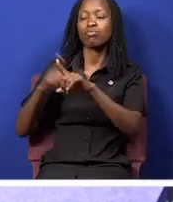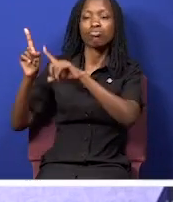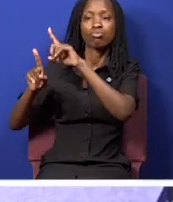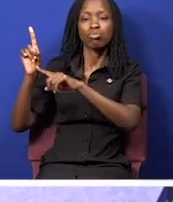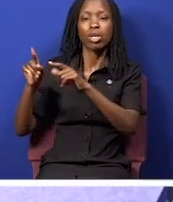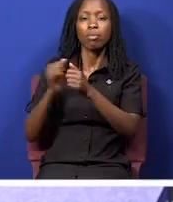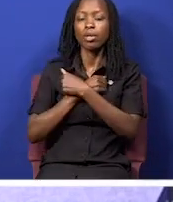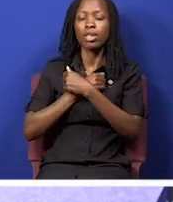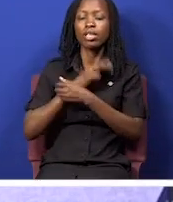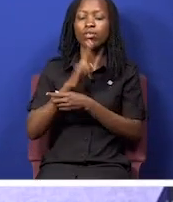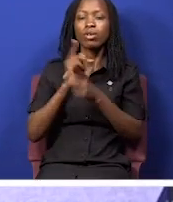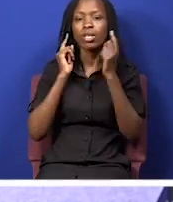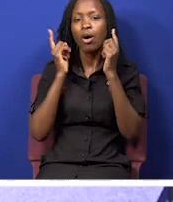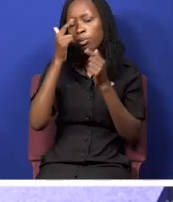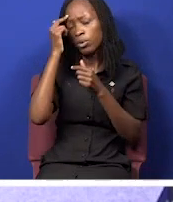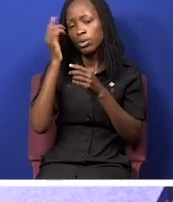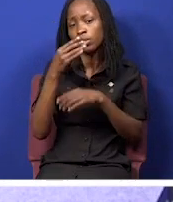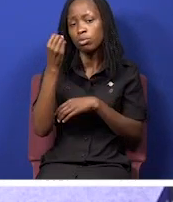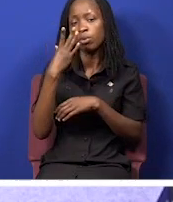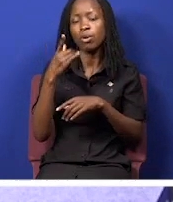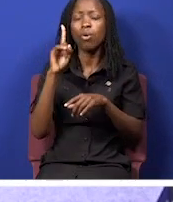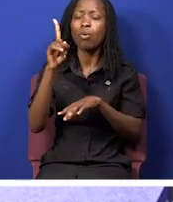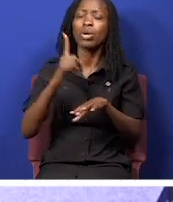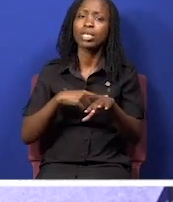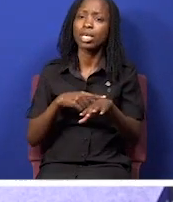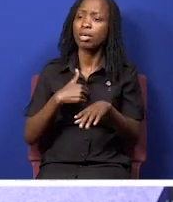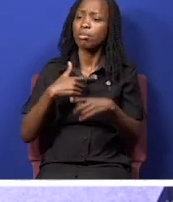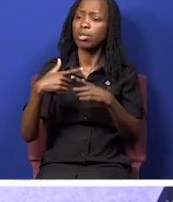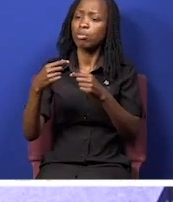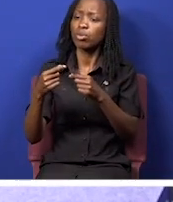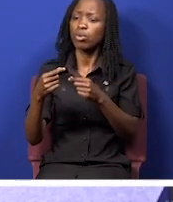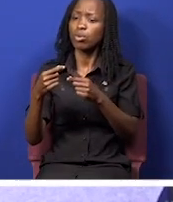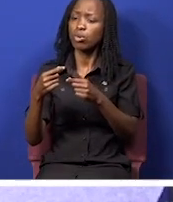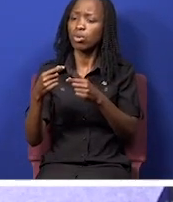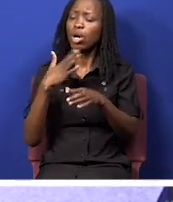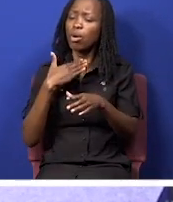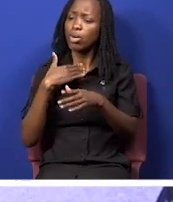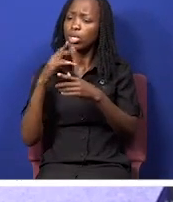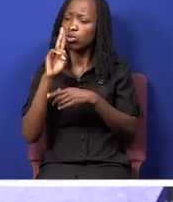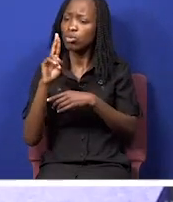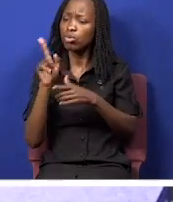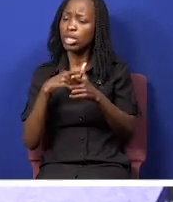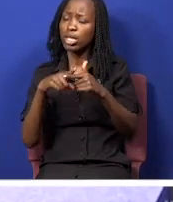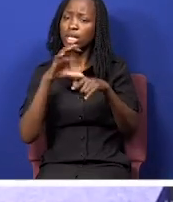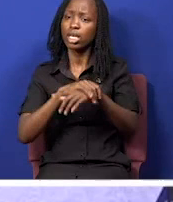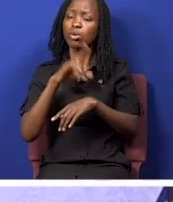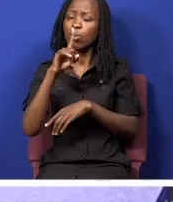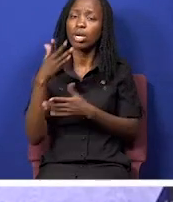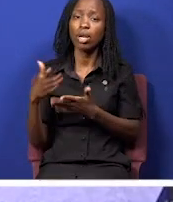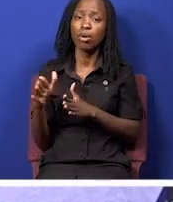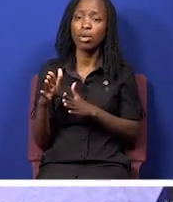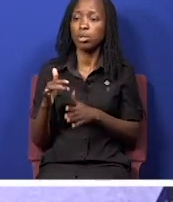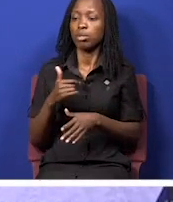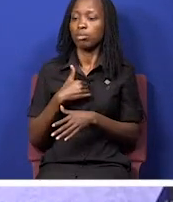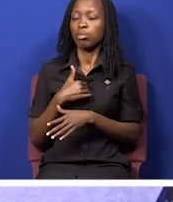abroad. I love to wear the earrings because they are beautiful. But one time when I was going to wear them, I found one was lost. Oh